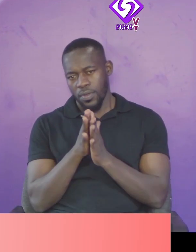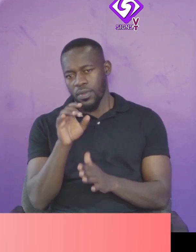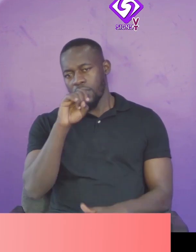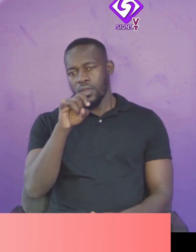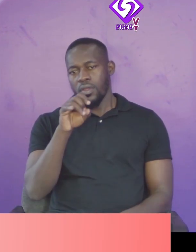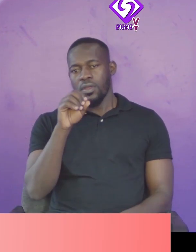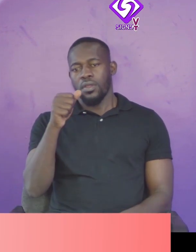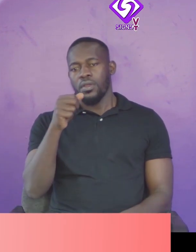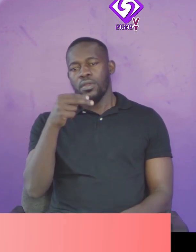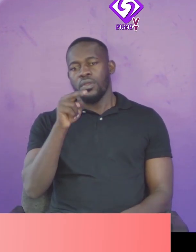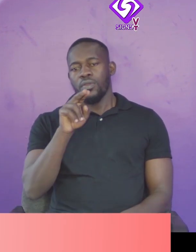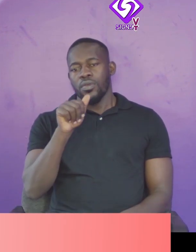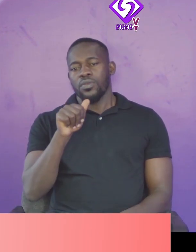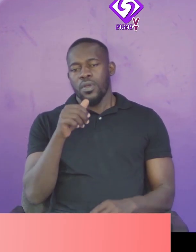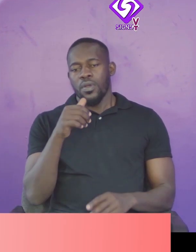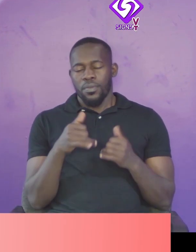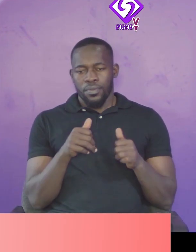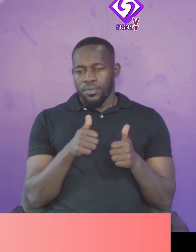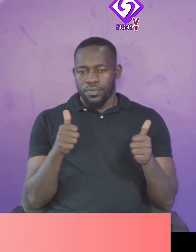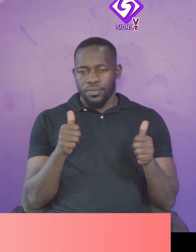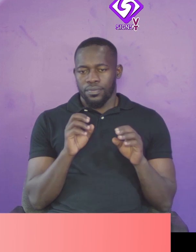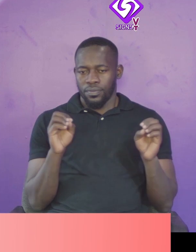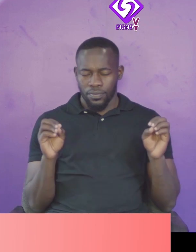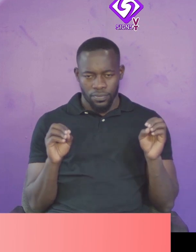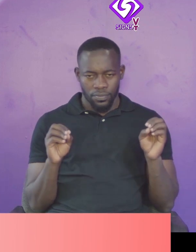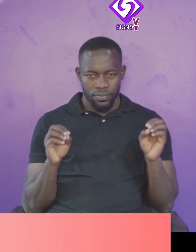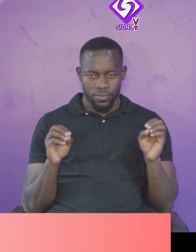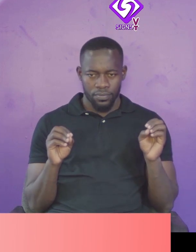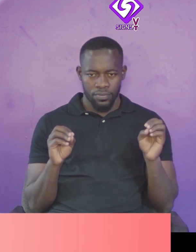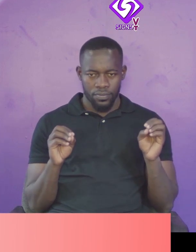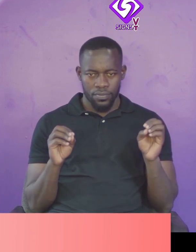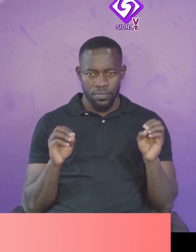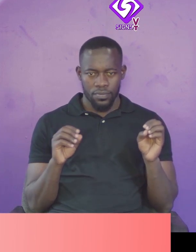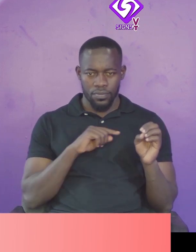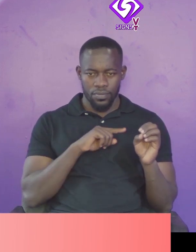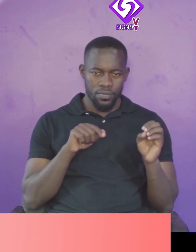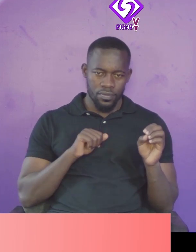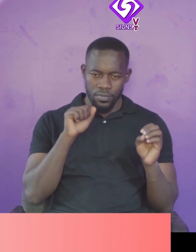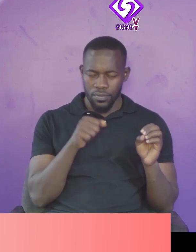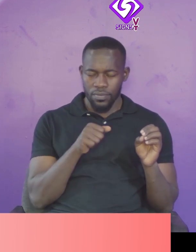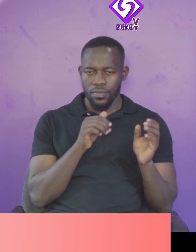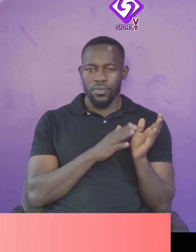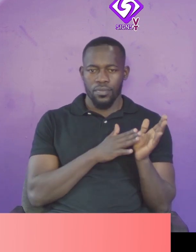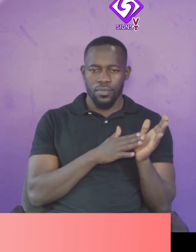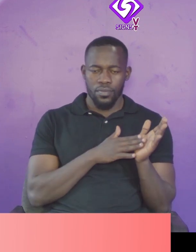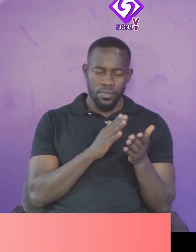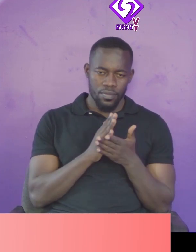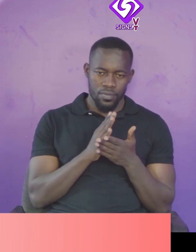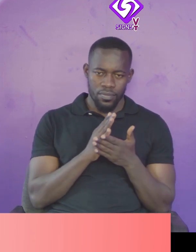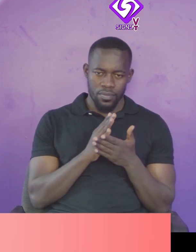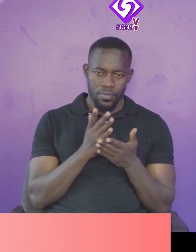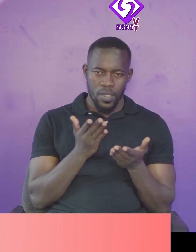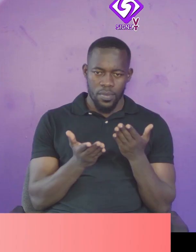not been good for so long. So we can say it is just something that